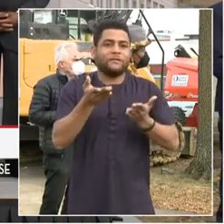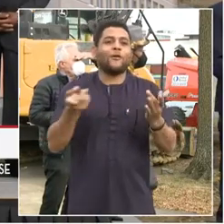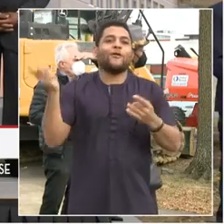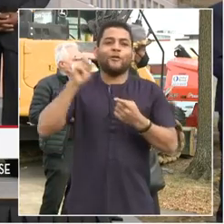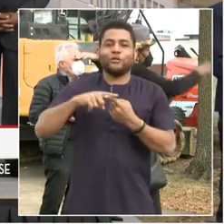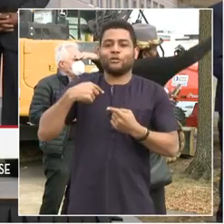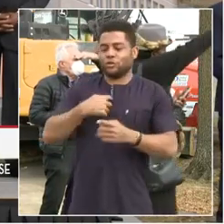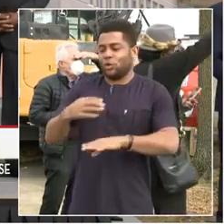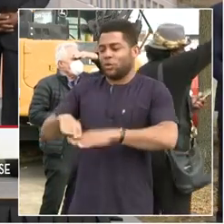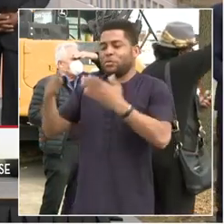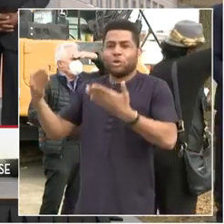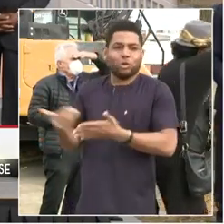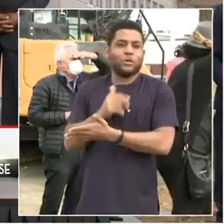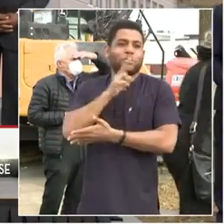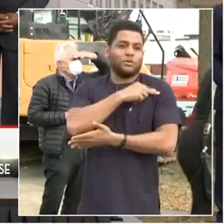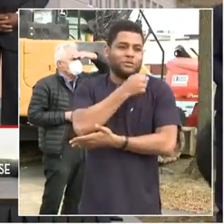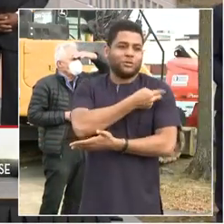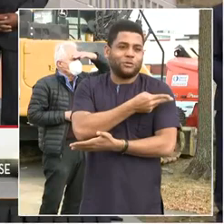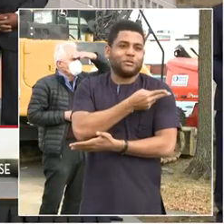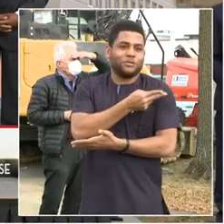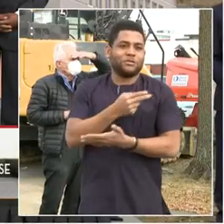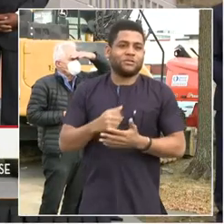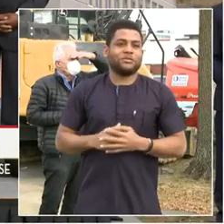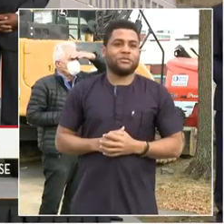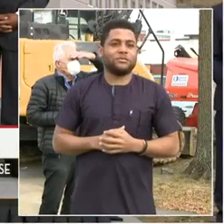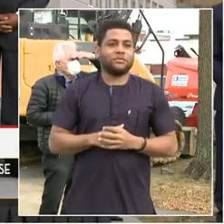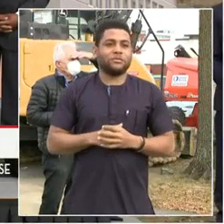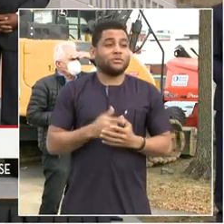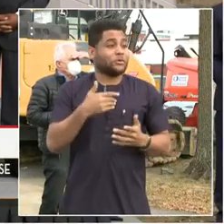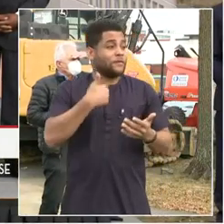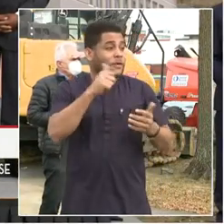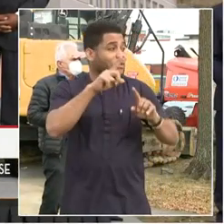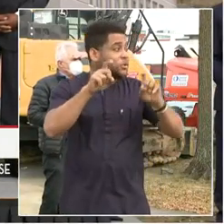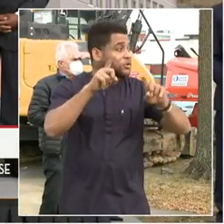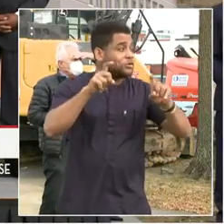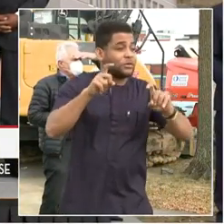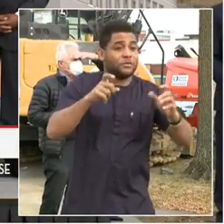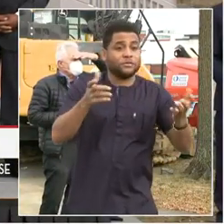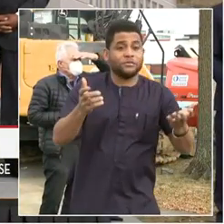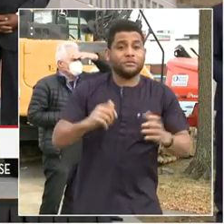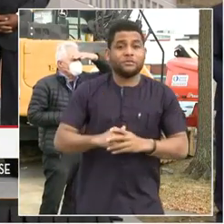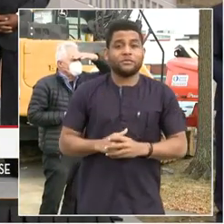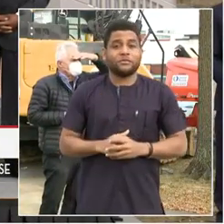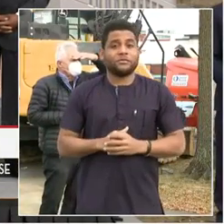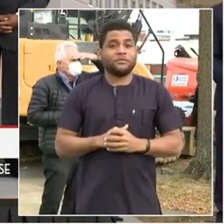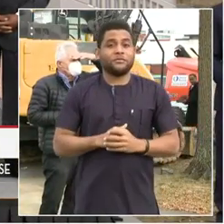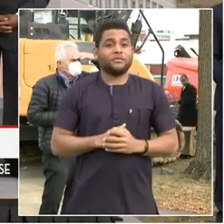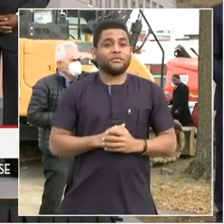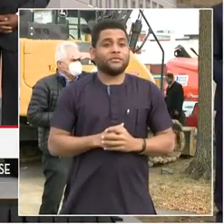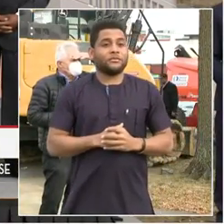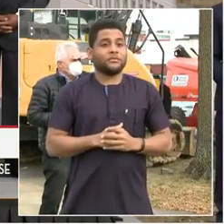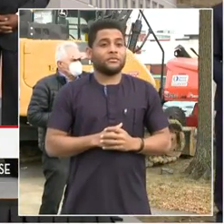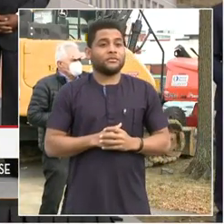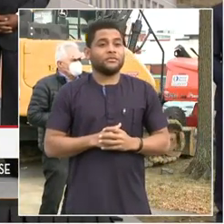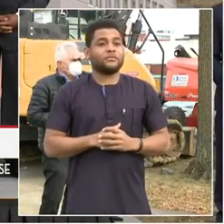hospital. Any other questions? Press question? Yes, ma'am.